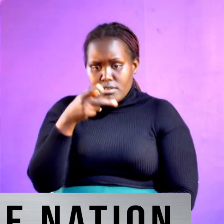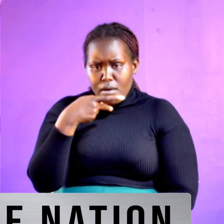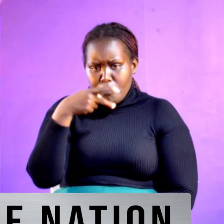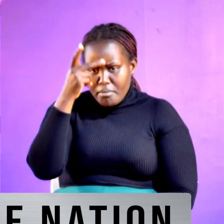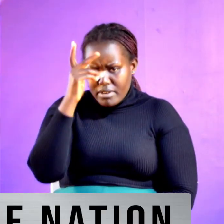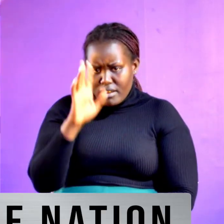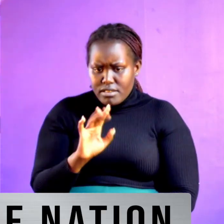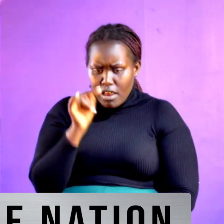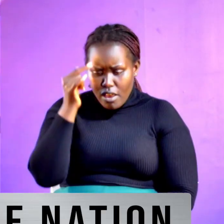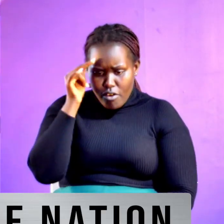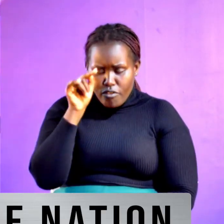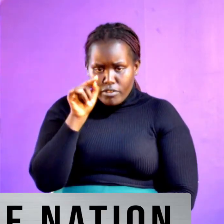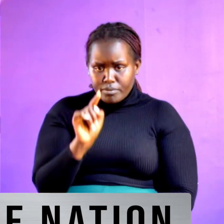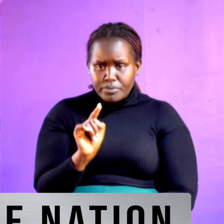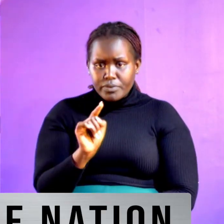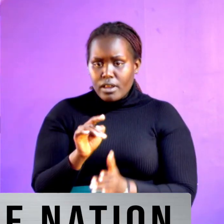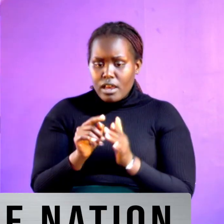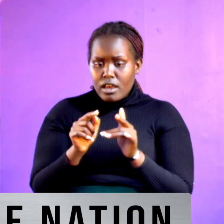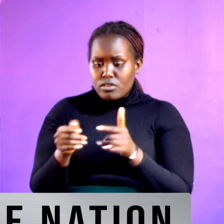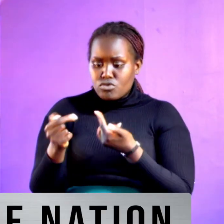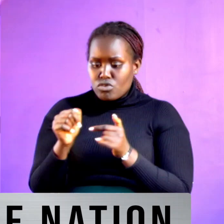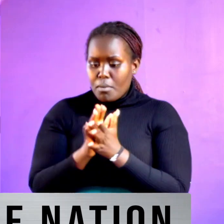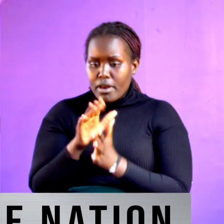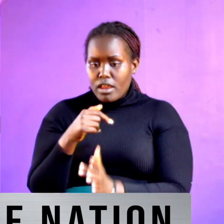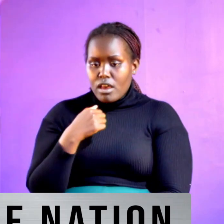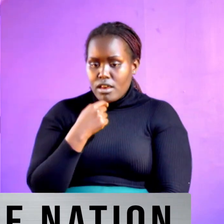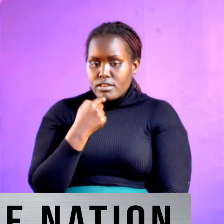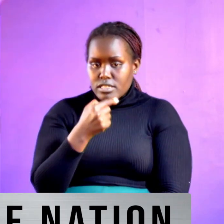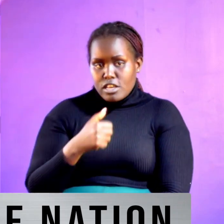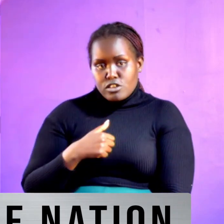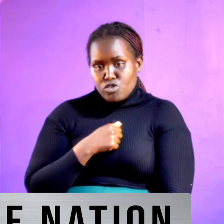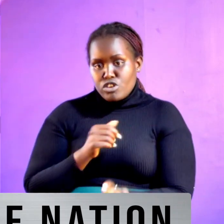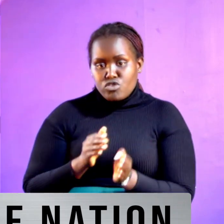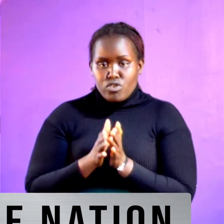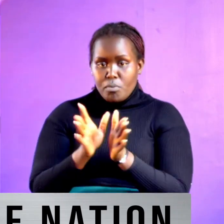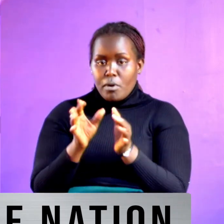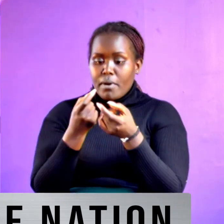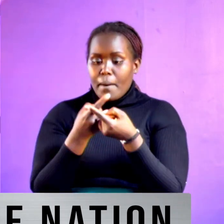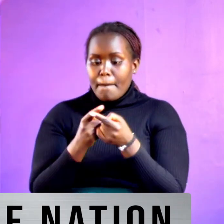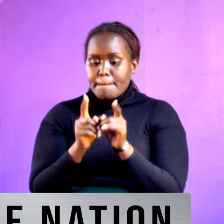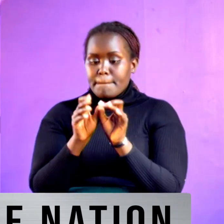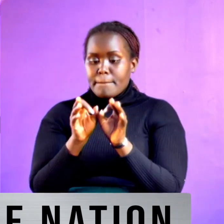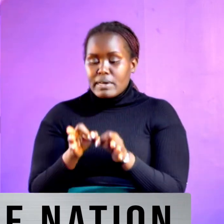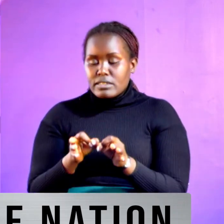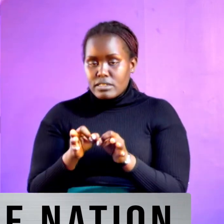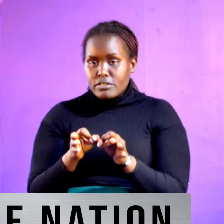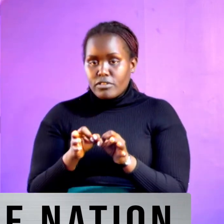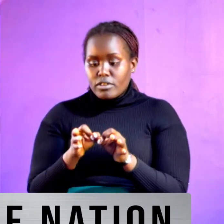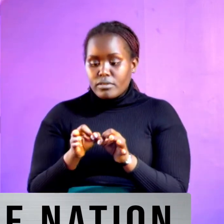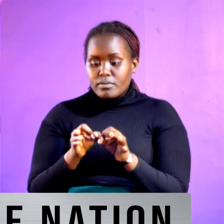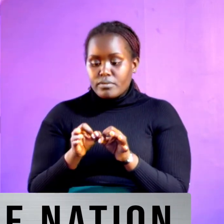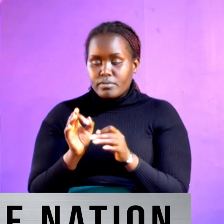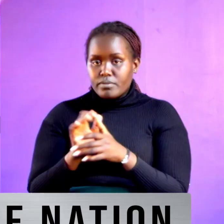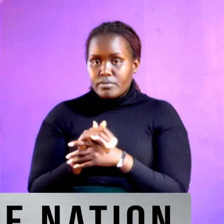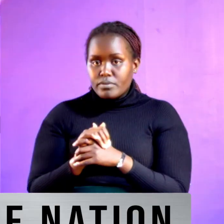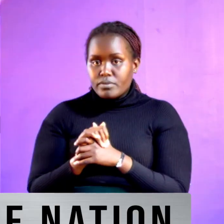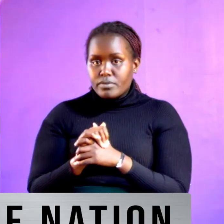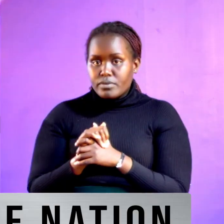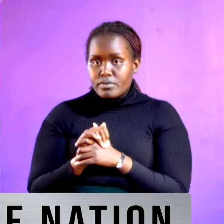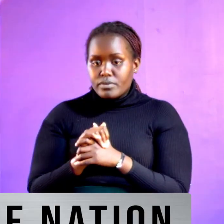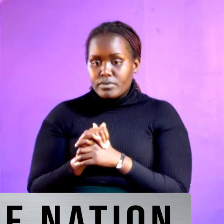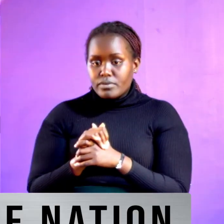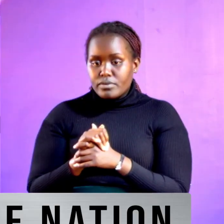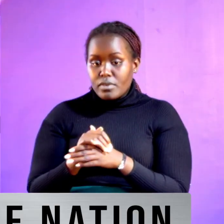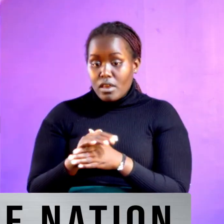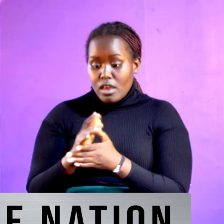and apologize to the public. But if secondly, it seems that